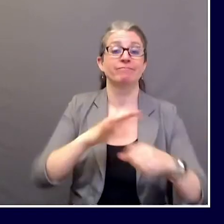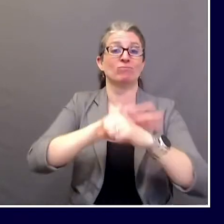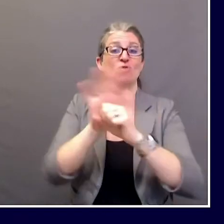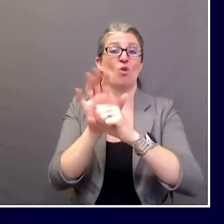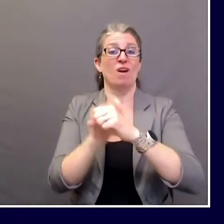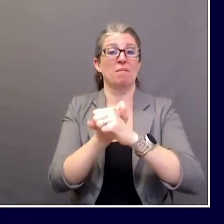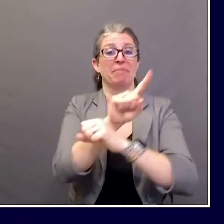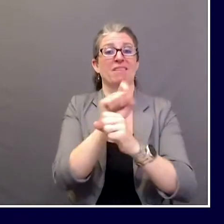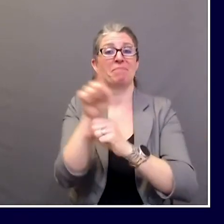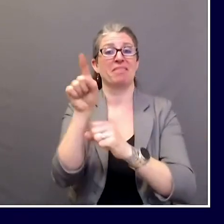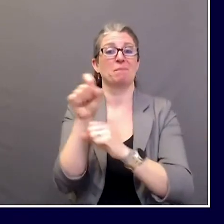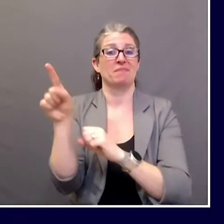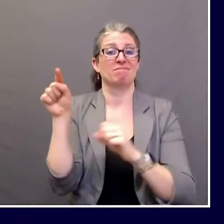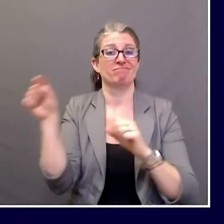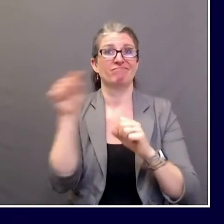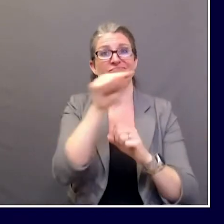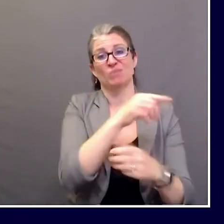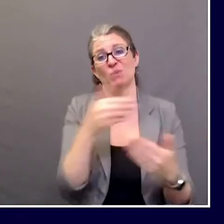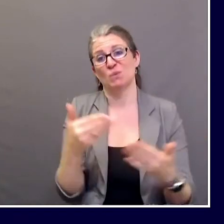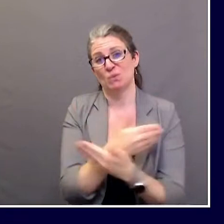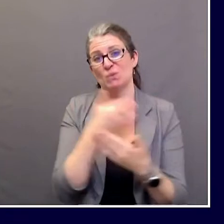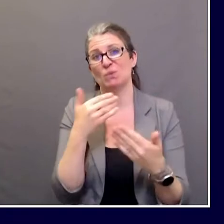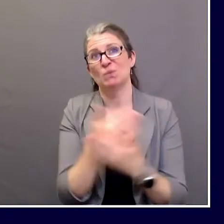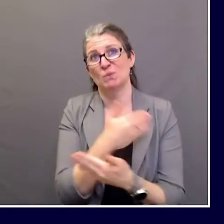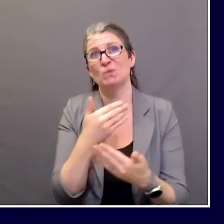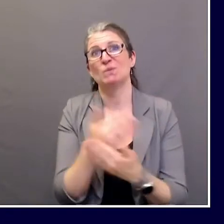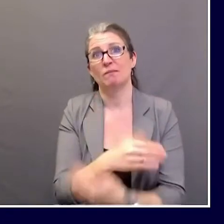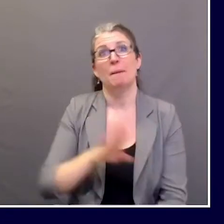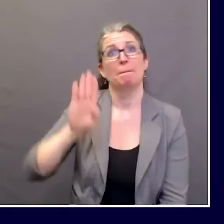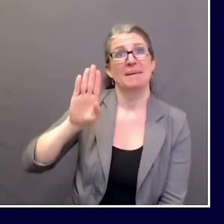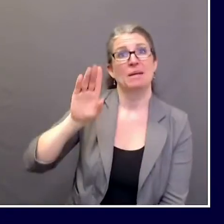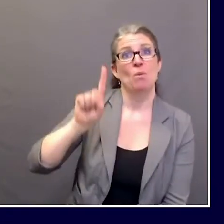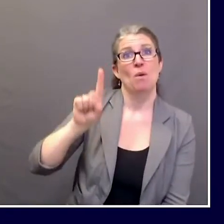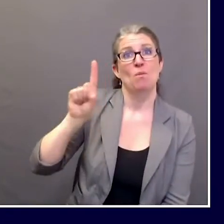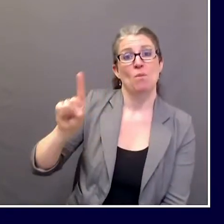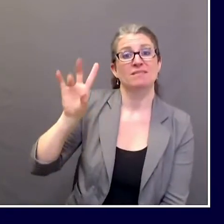part of the country, the B117 variant, as well